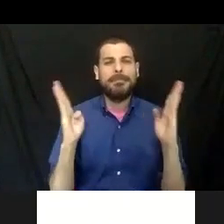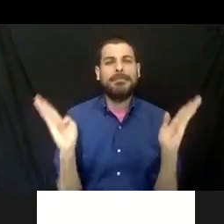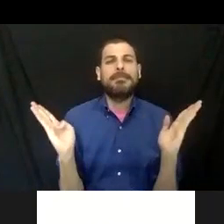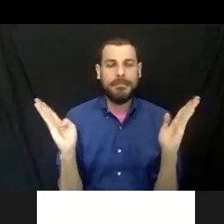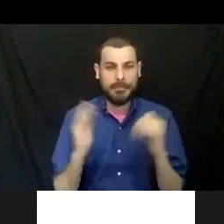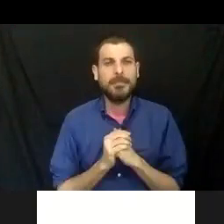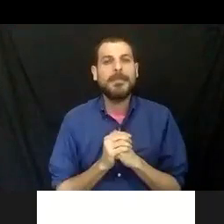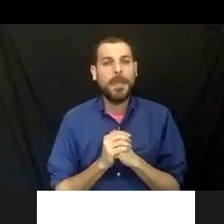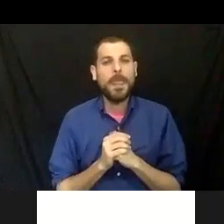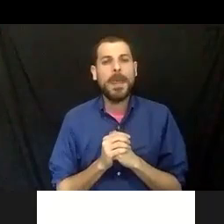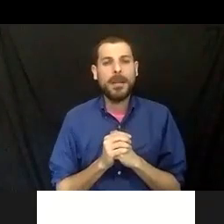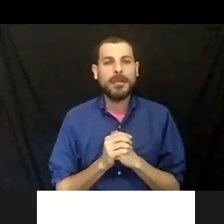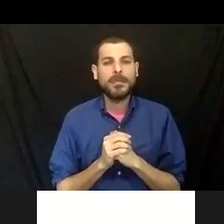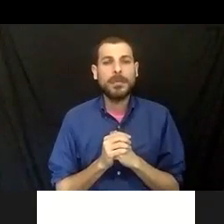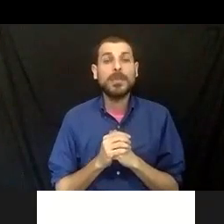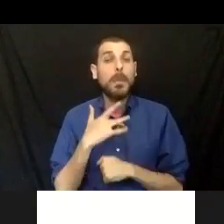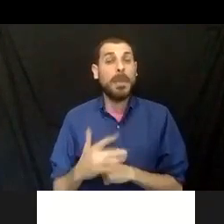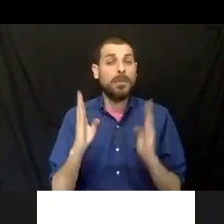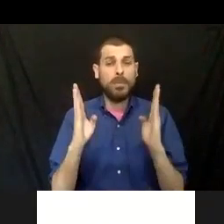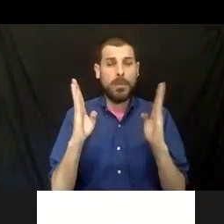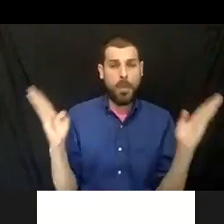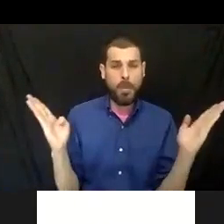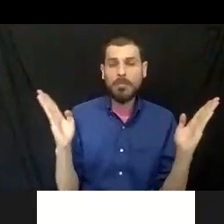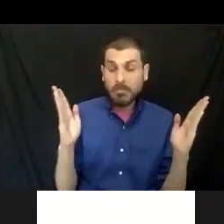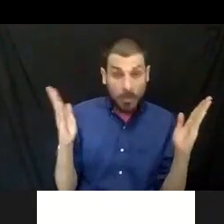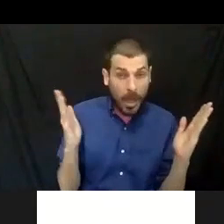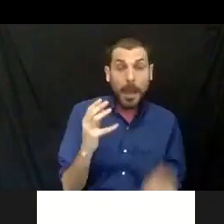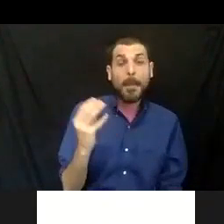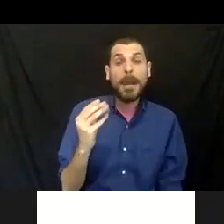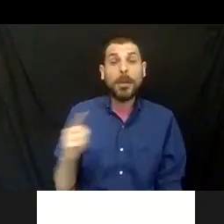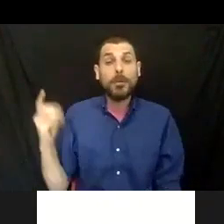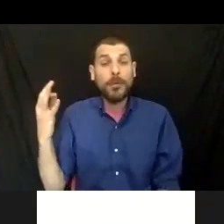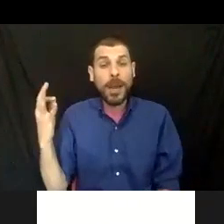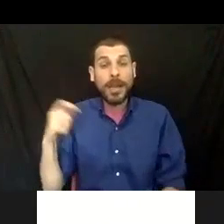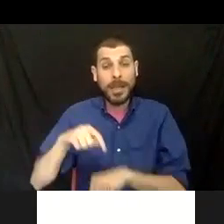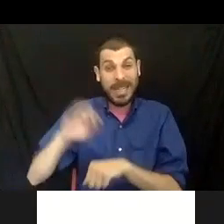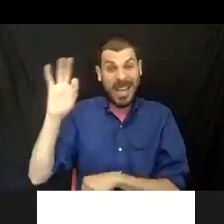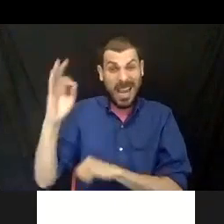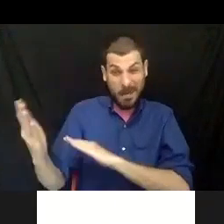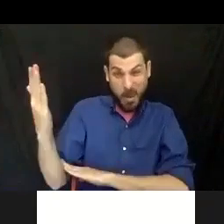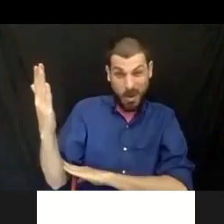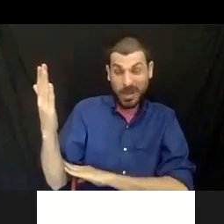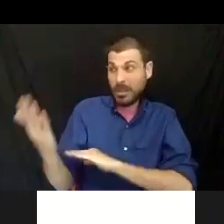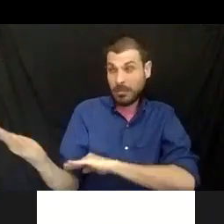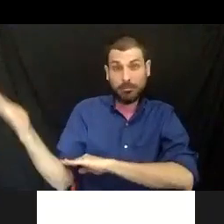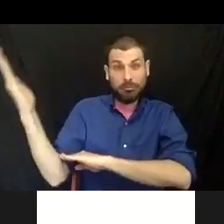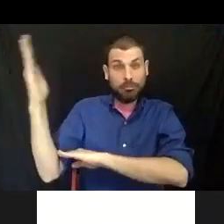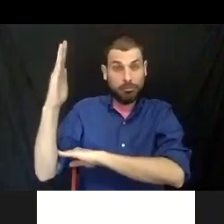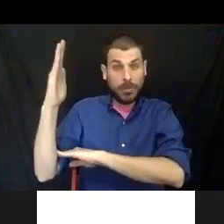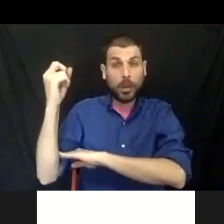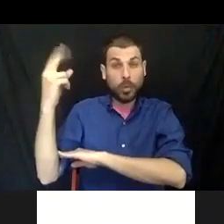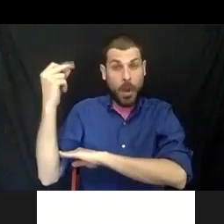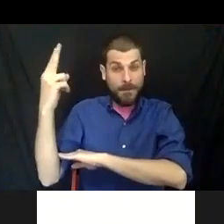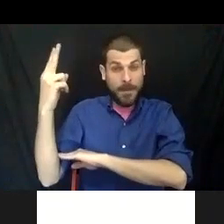is available Monday through Friday from 9 a.m. to 12 p.m. and then